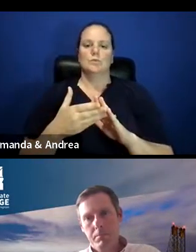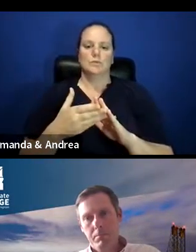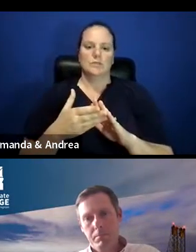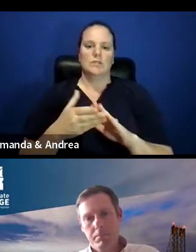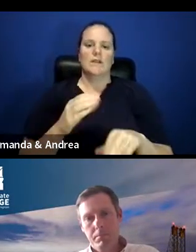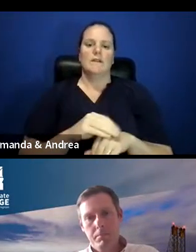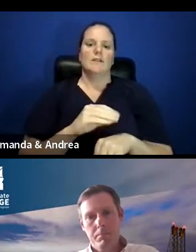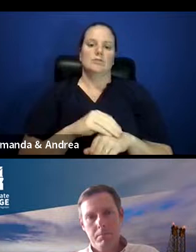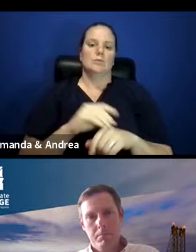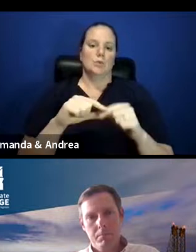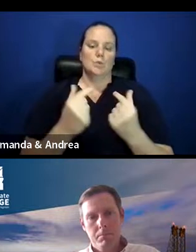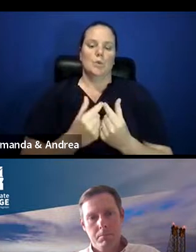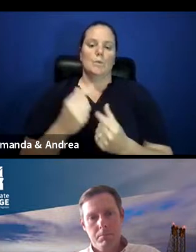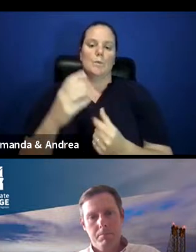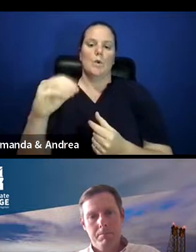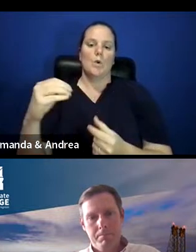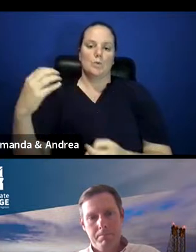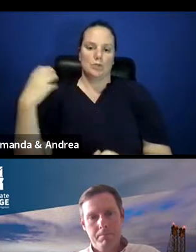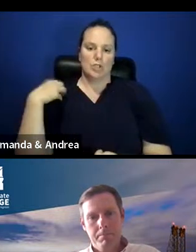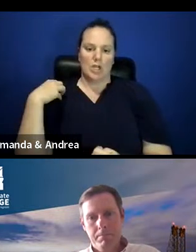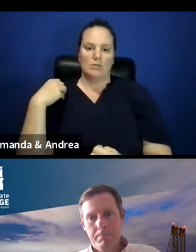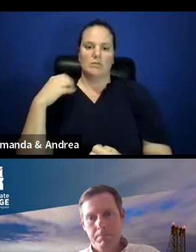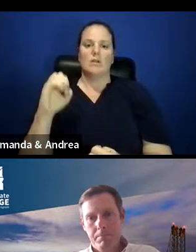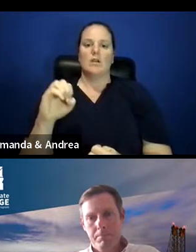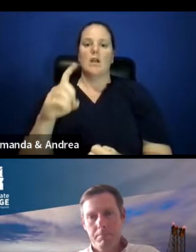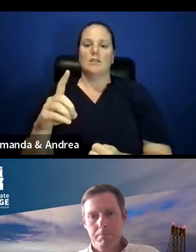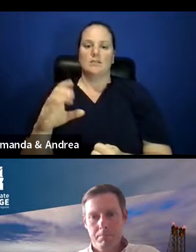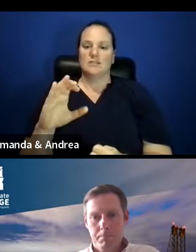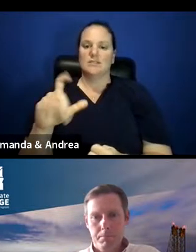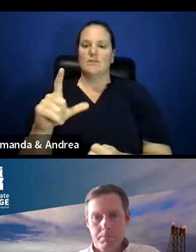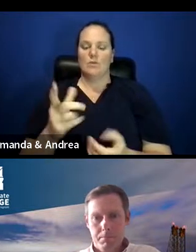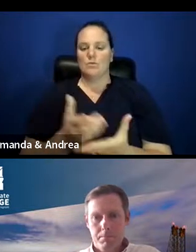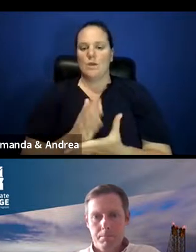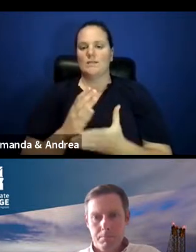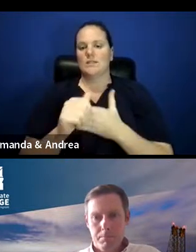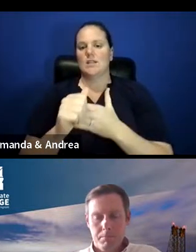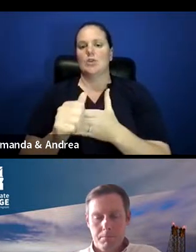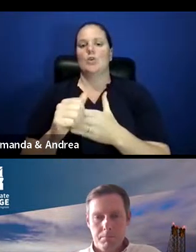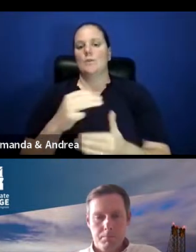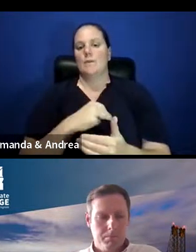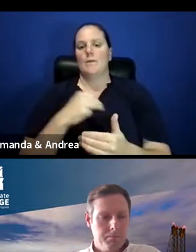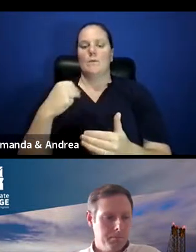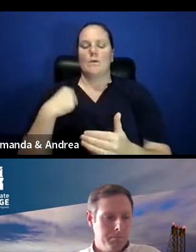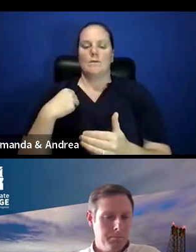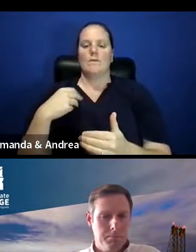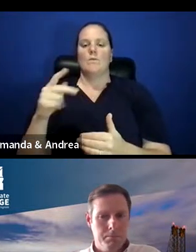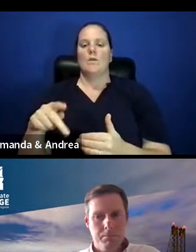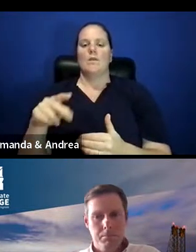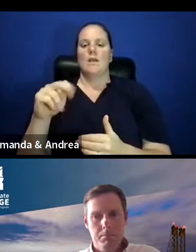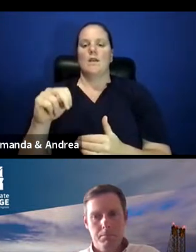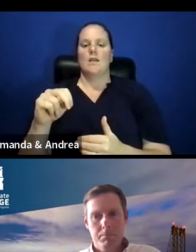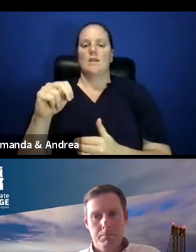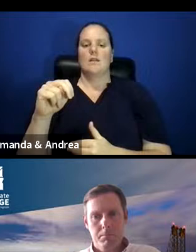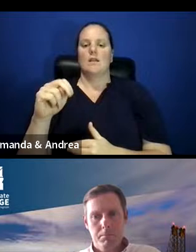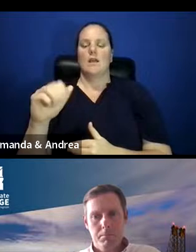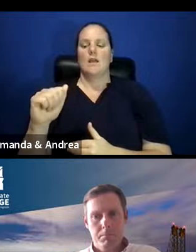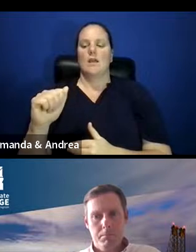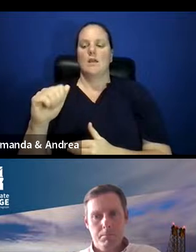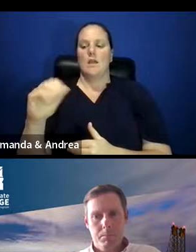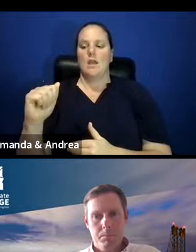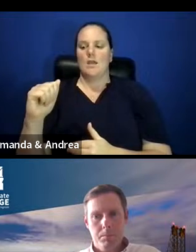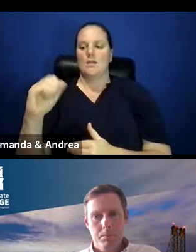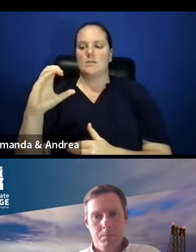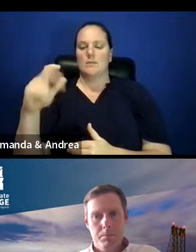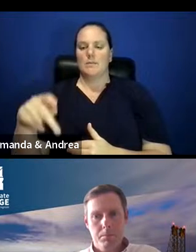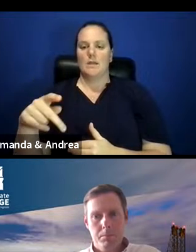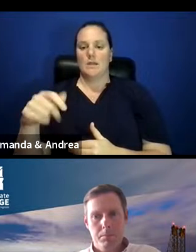co-chair. Ed Washington is a civil rights leader and member of the Portland NAACP. In 1991, he became